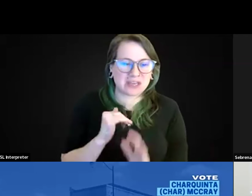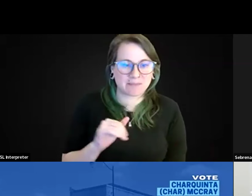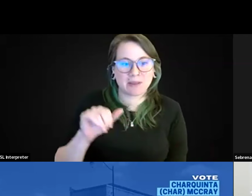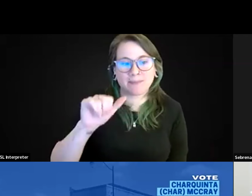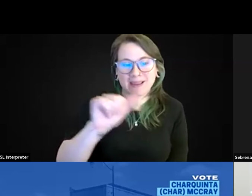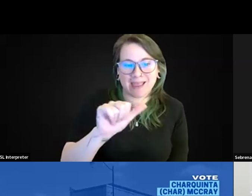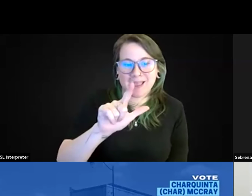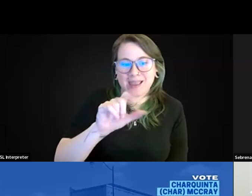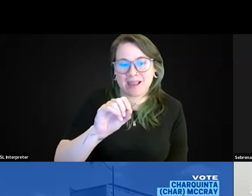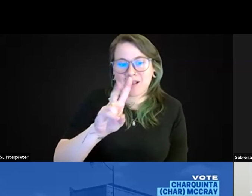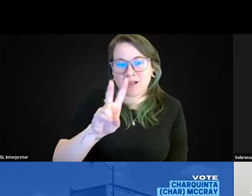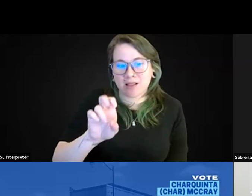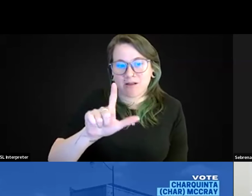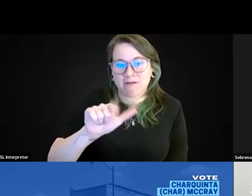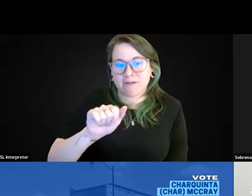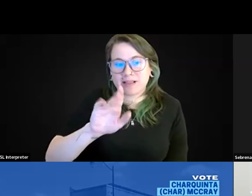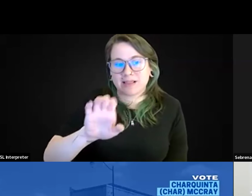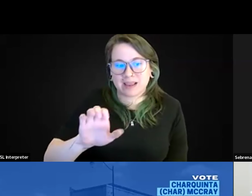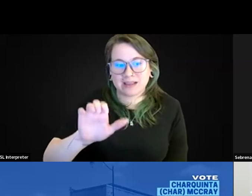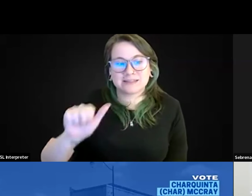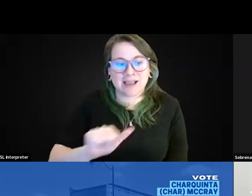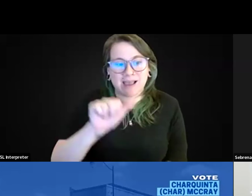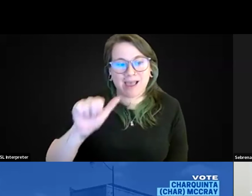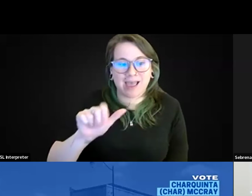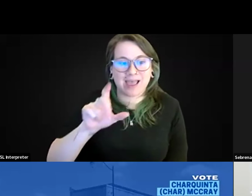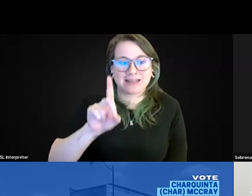alovelace@dccouncil.com or call me or text me